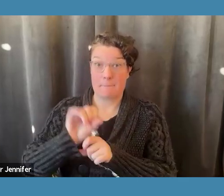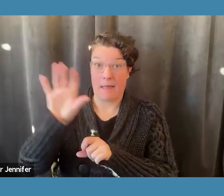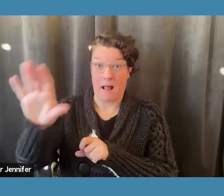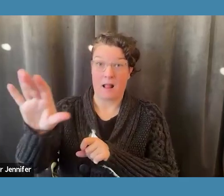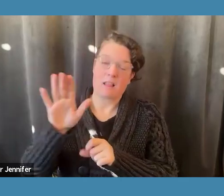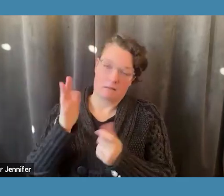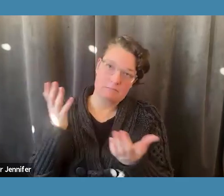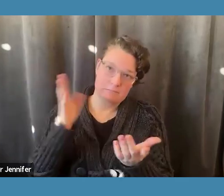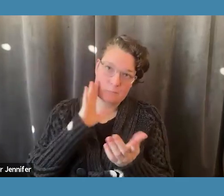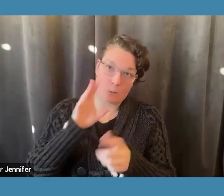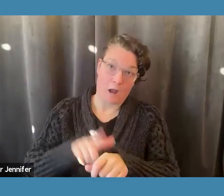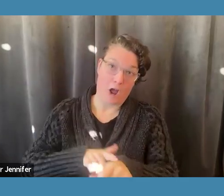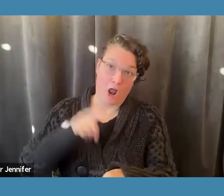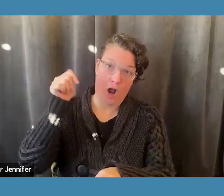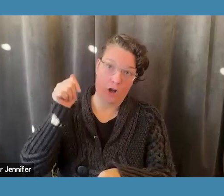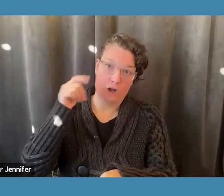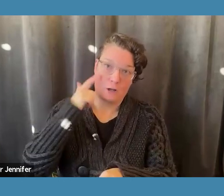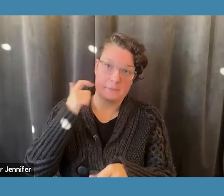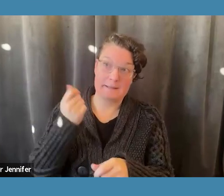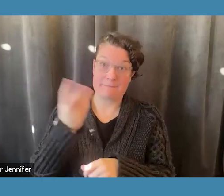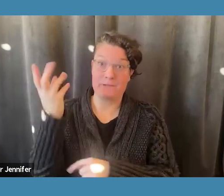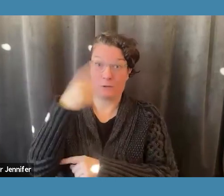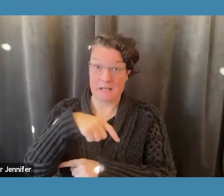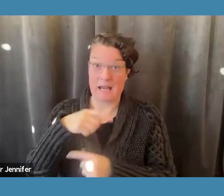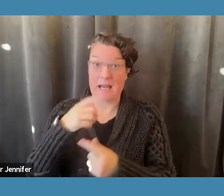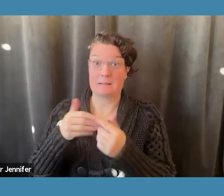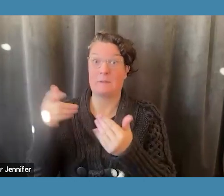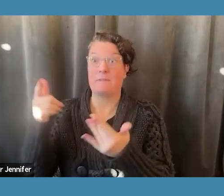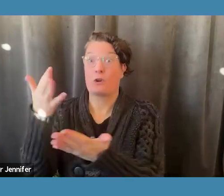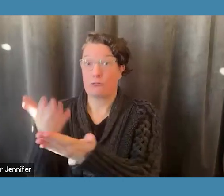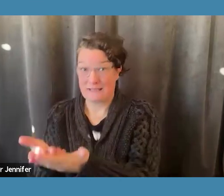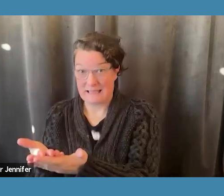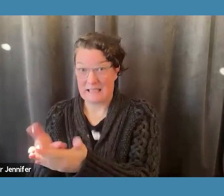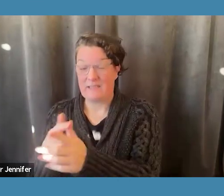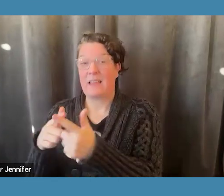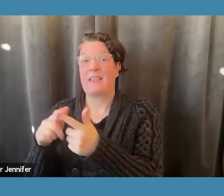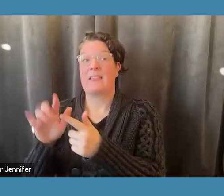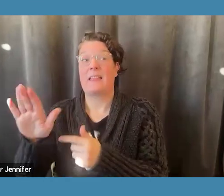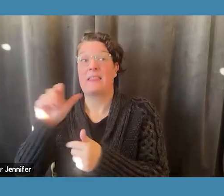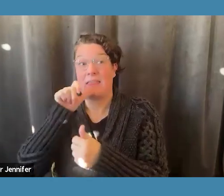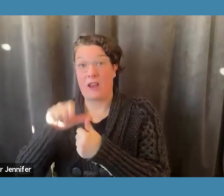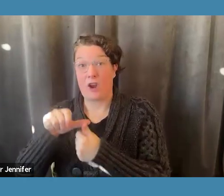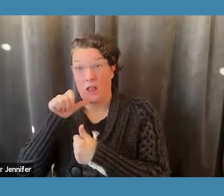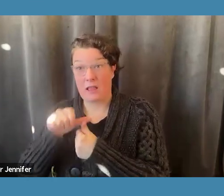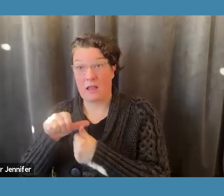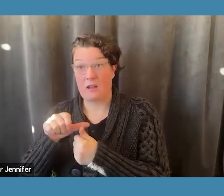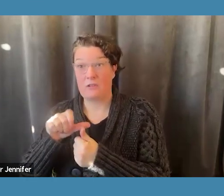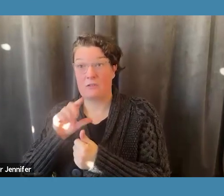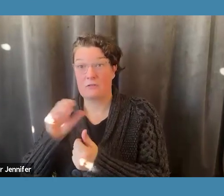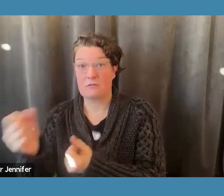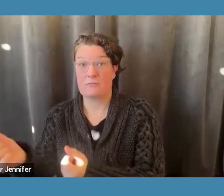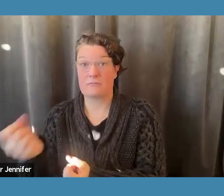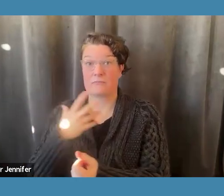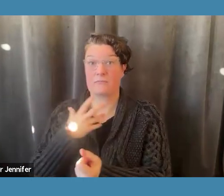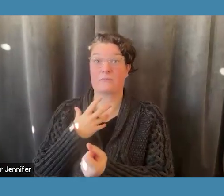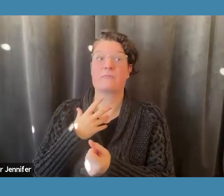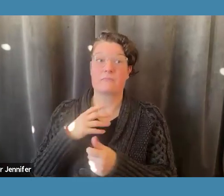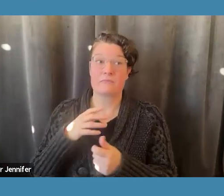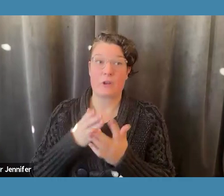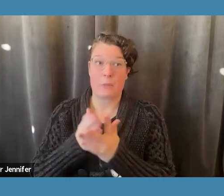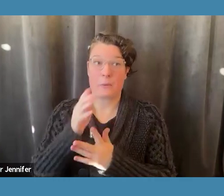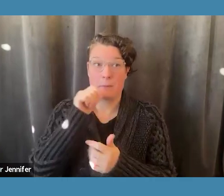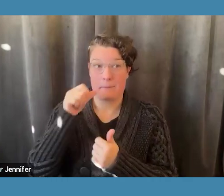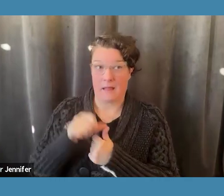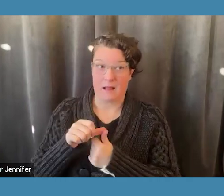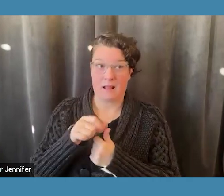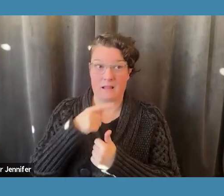in the mail for a few days before they've actually received it. And then they send out all their letters. They'll respond to you in the mail